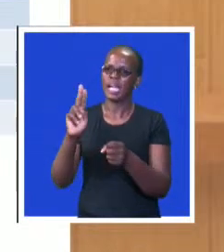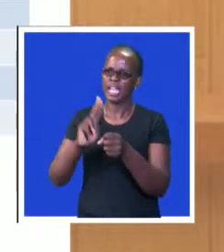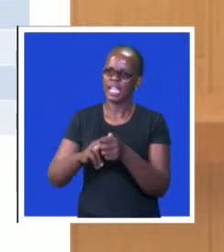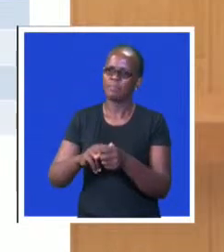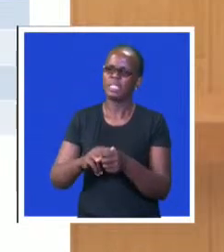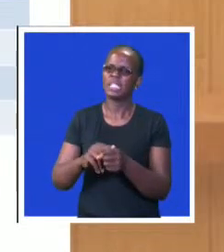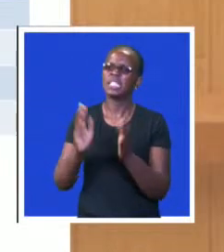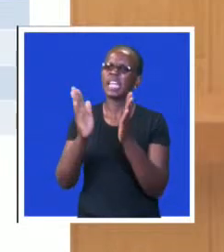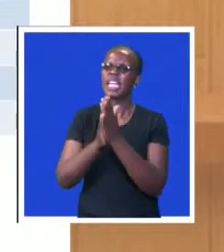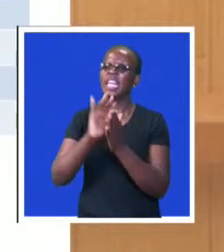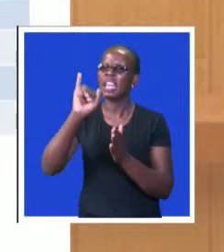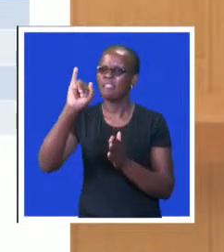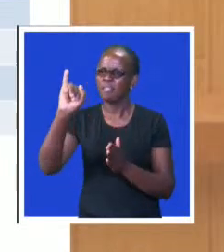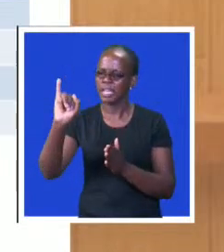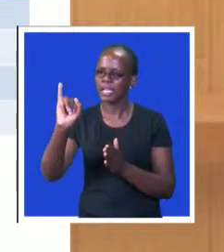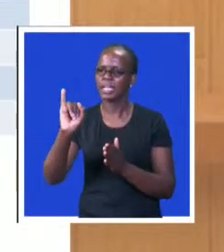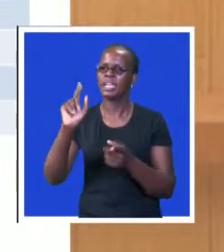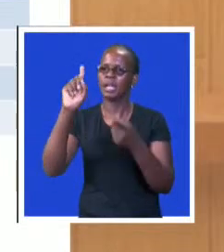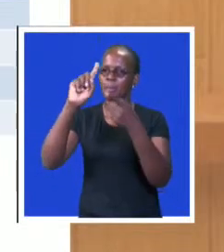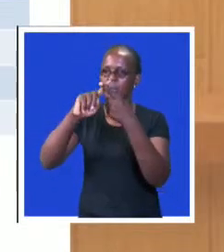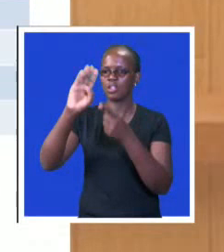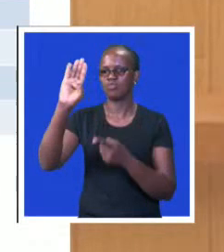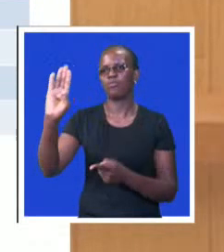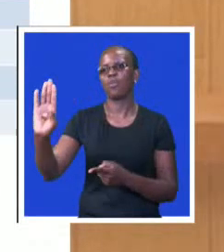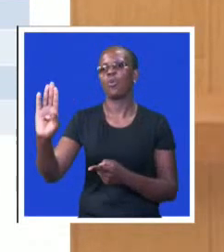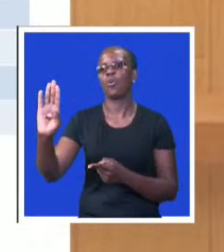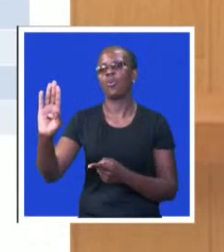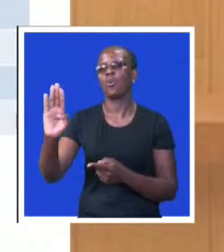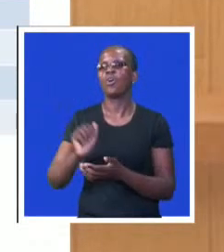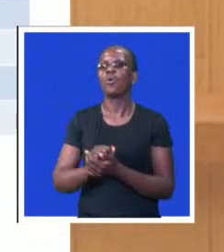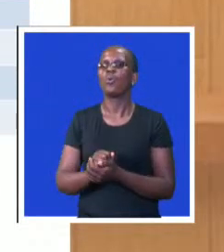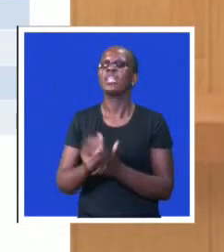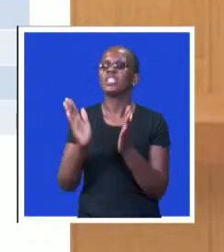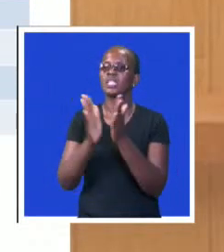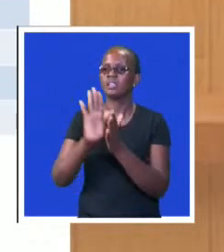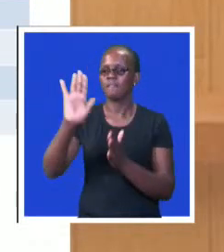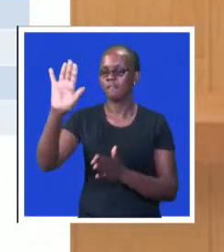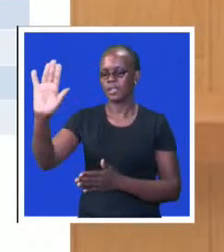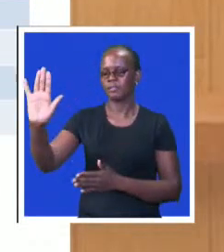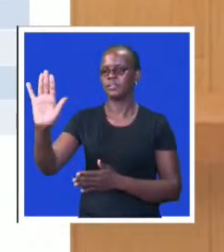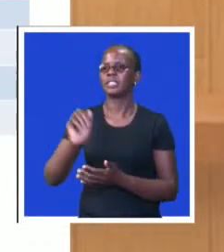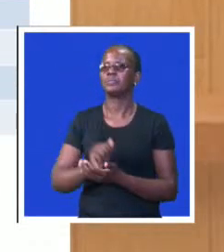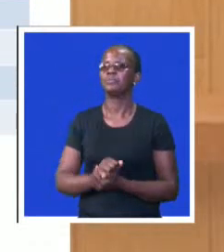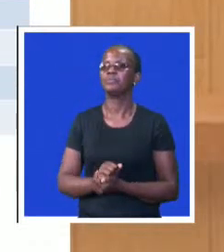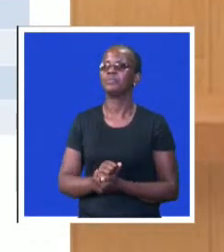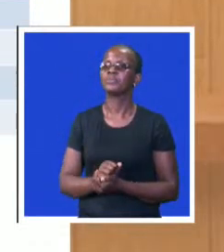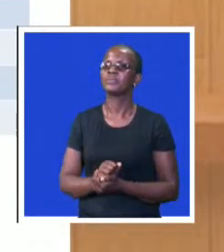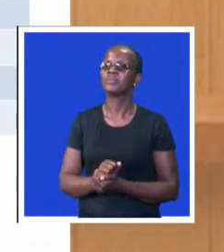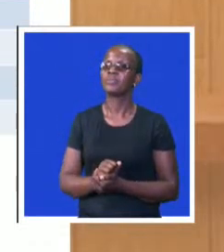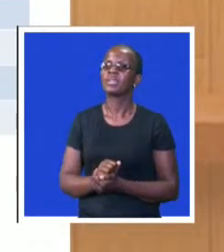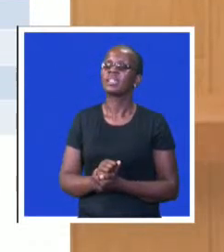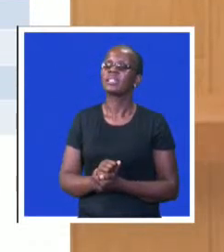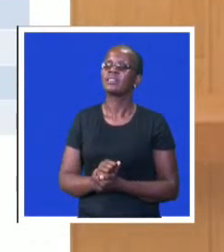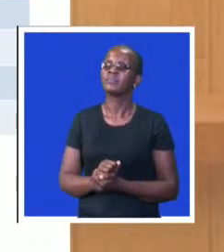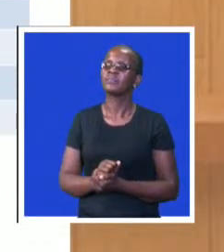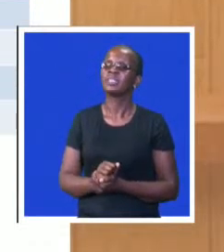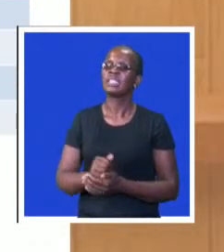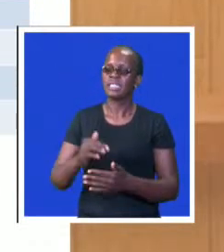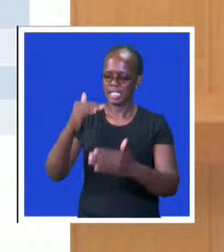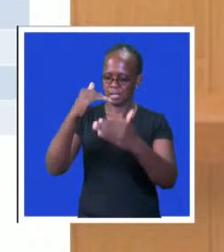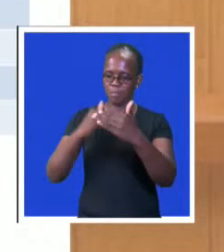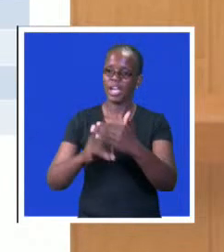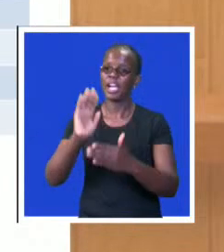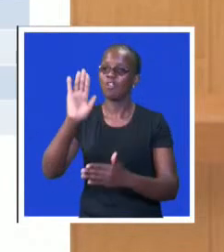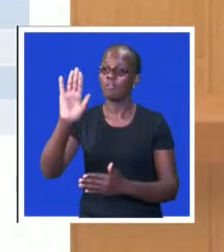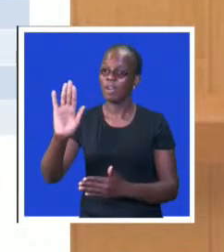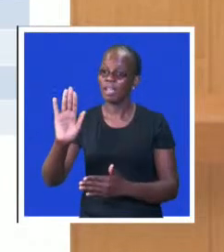going 11 plus 4, we are going to get 15. So now we are going to put